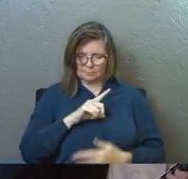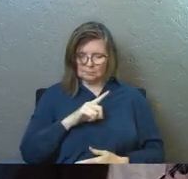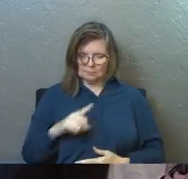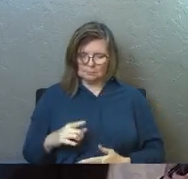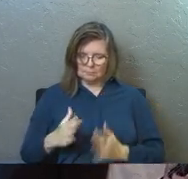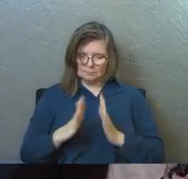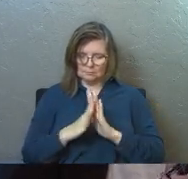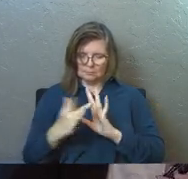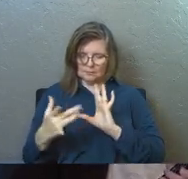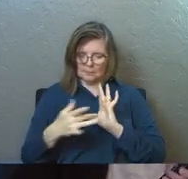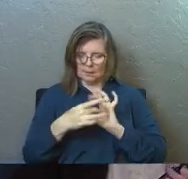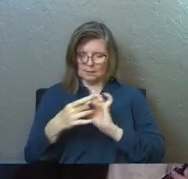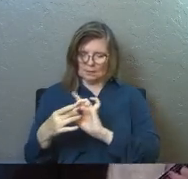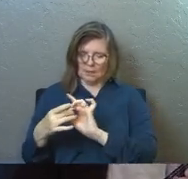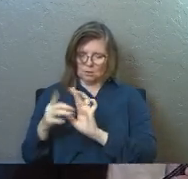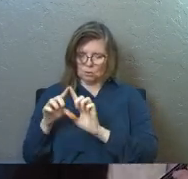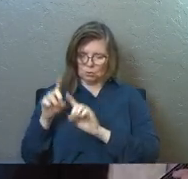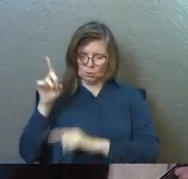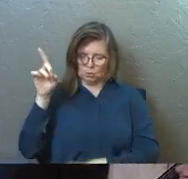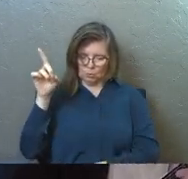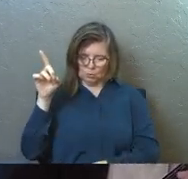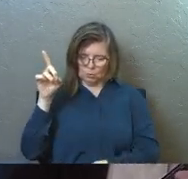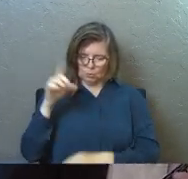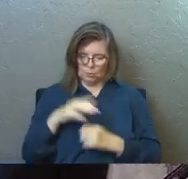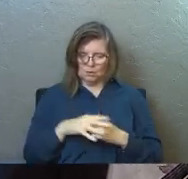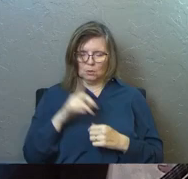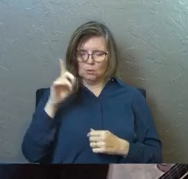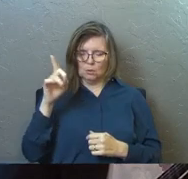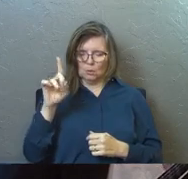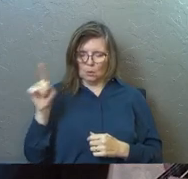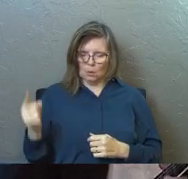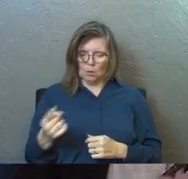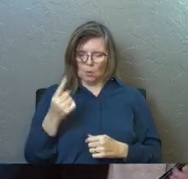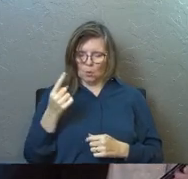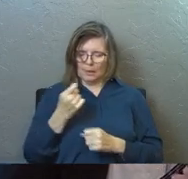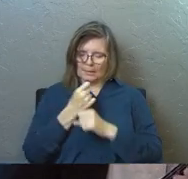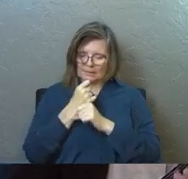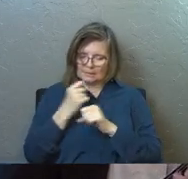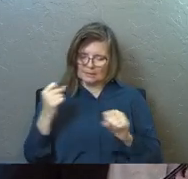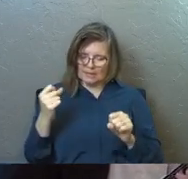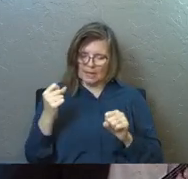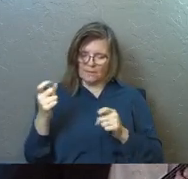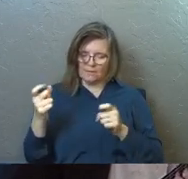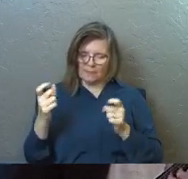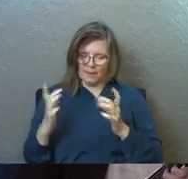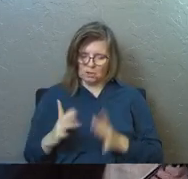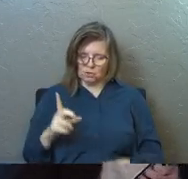And Lord, I pray that you would attach us to you, because